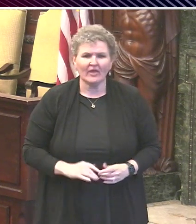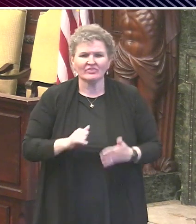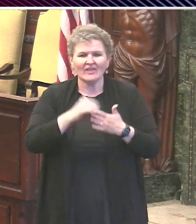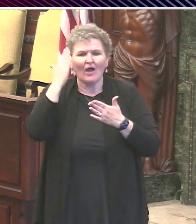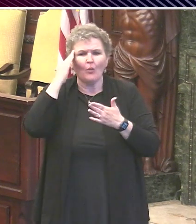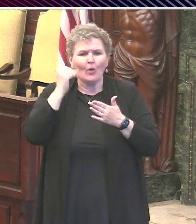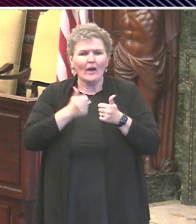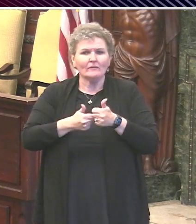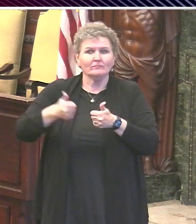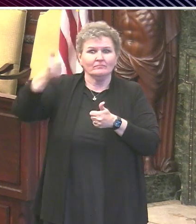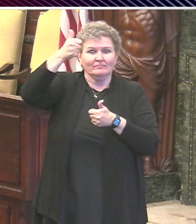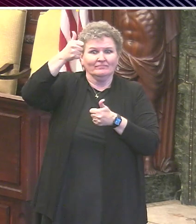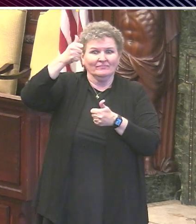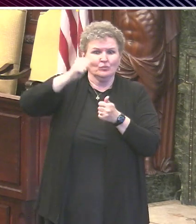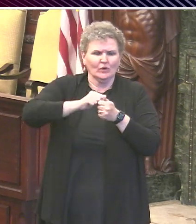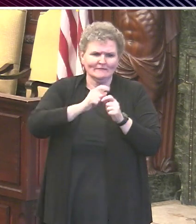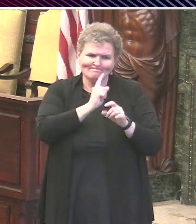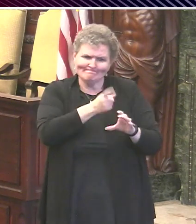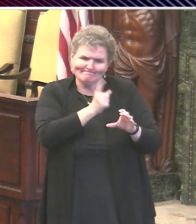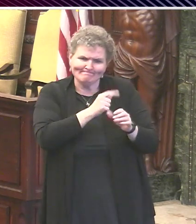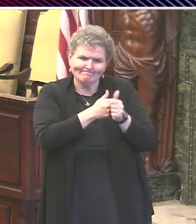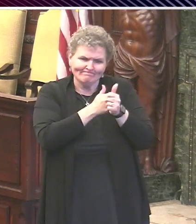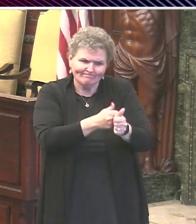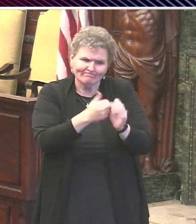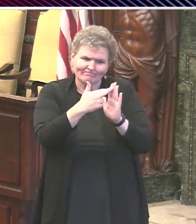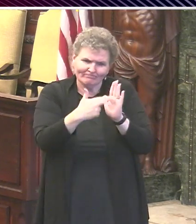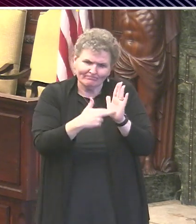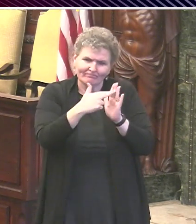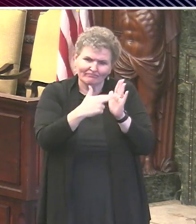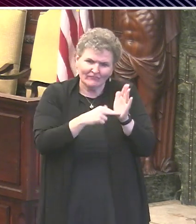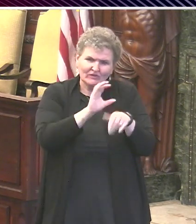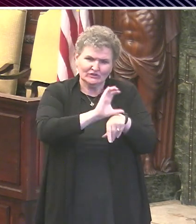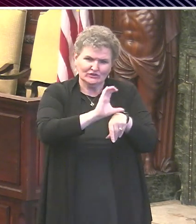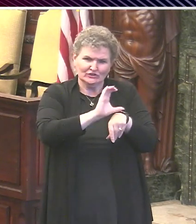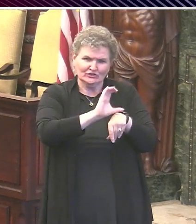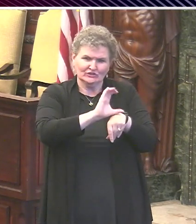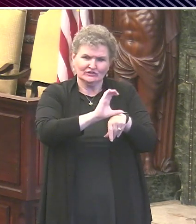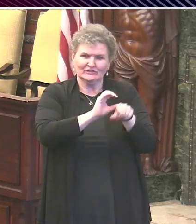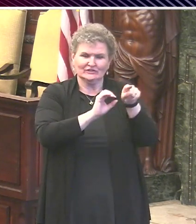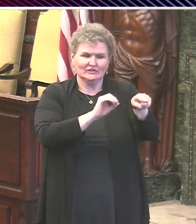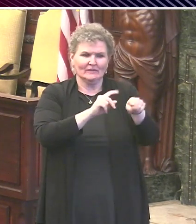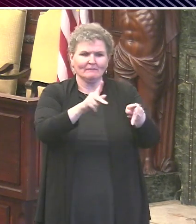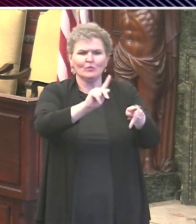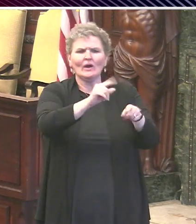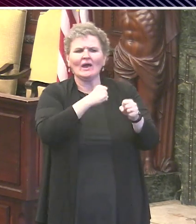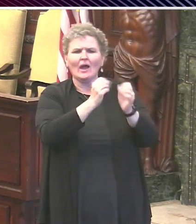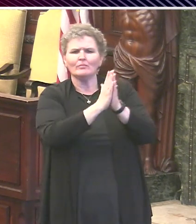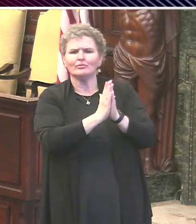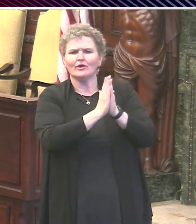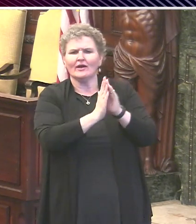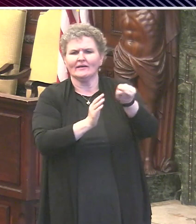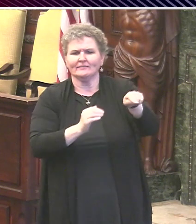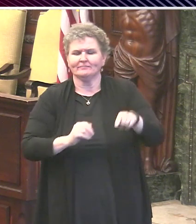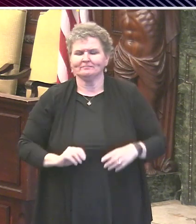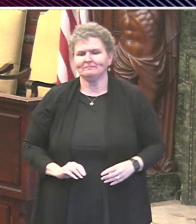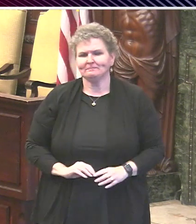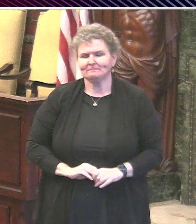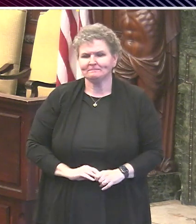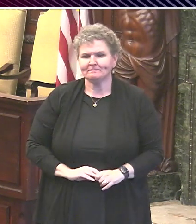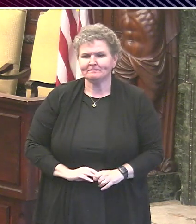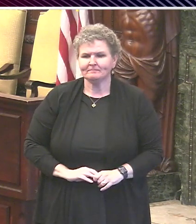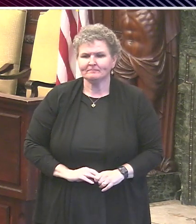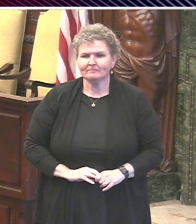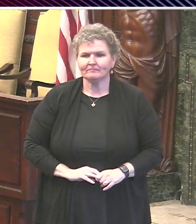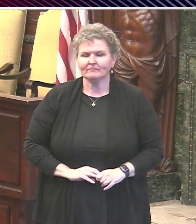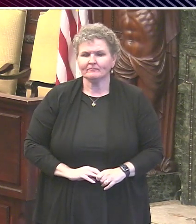there's an outbreak, where a teacher gets it, 3 or 4 students get it, and... Yeah, we are looking now, what